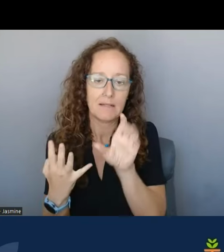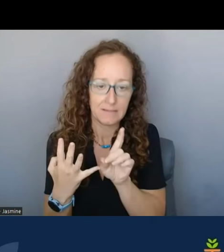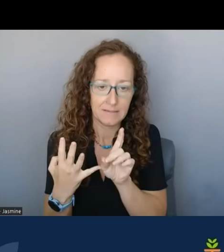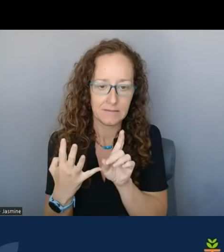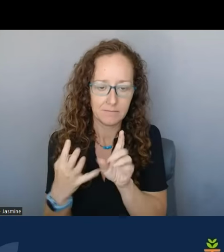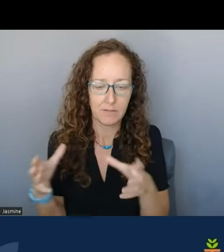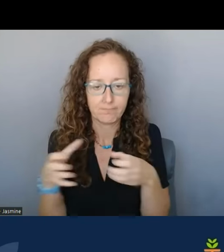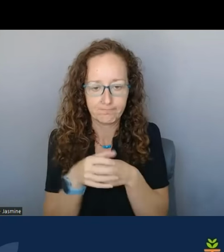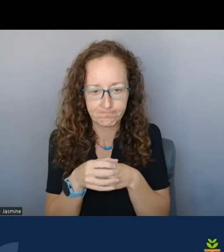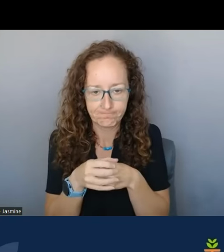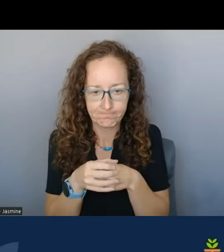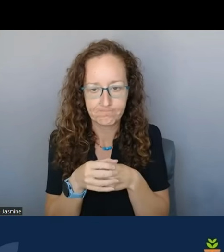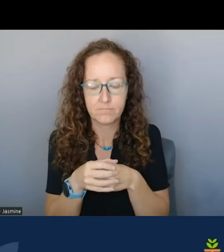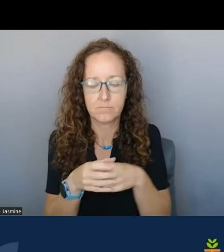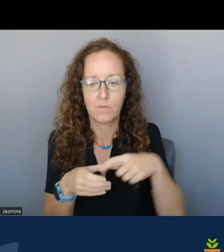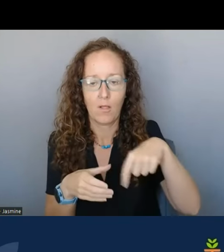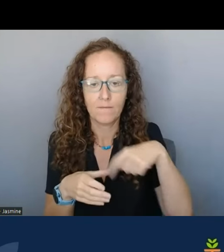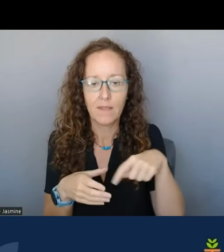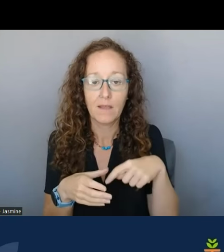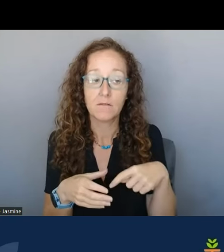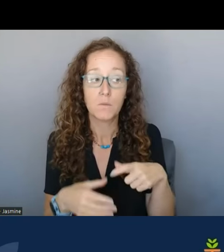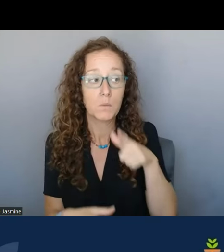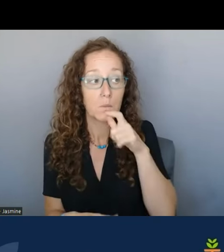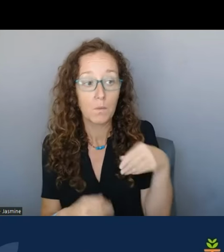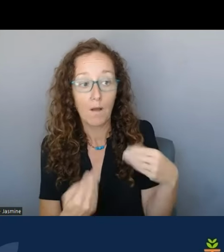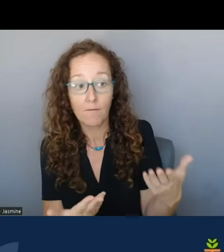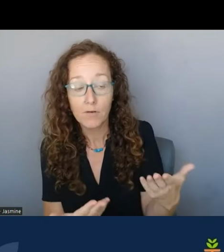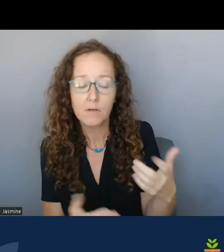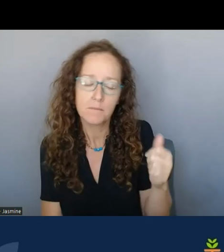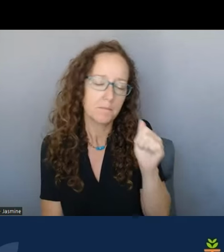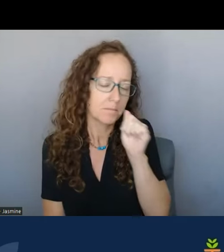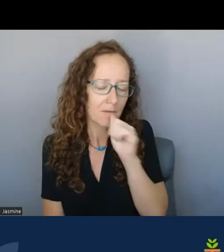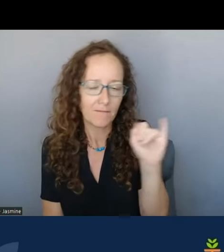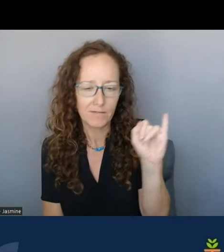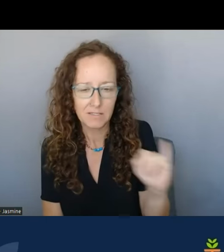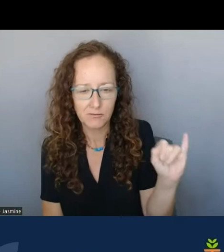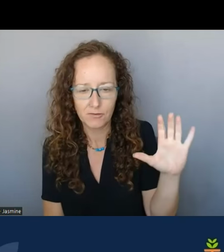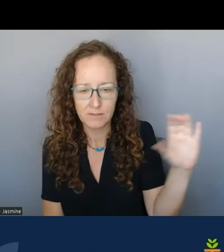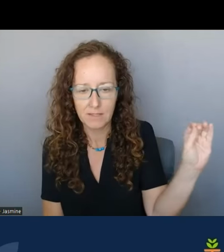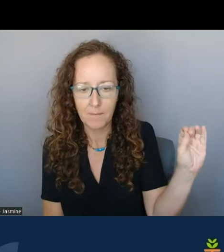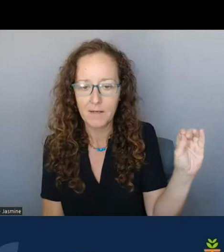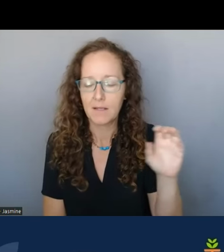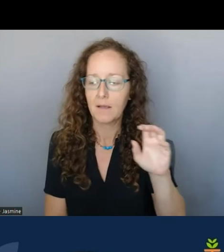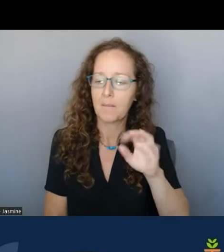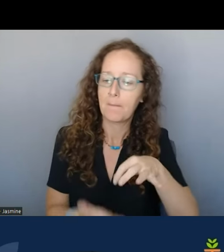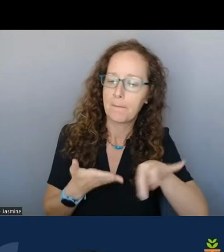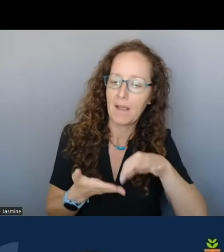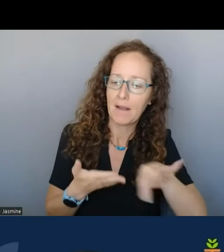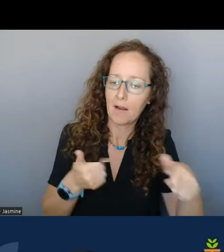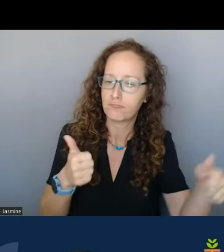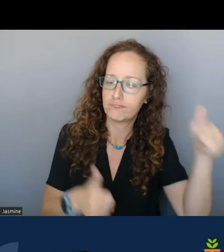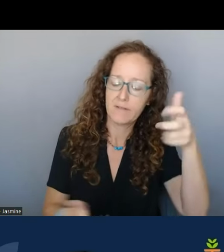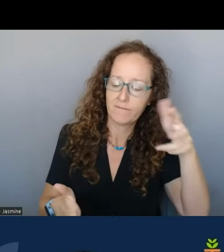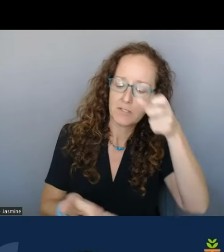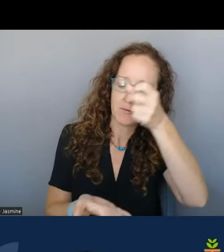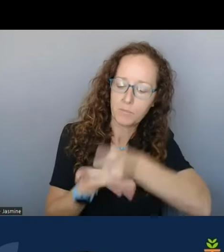plan. These are offered by private insurance companies that are approved by Medicare, and the plans have to